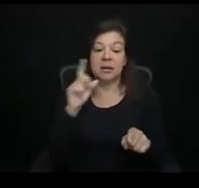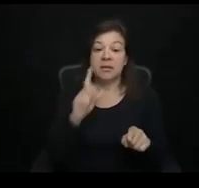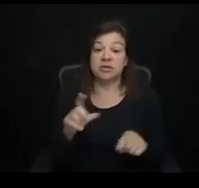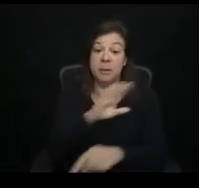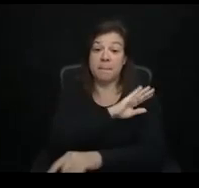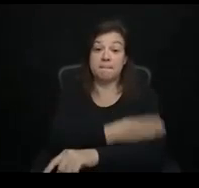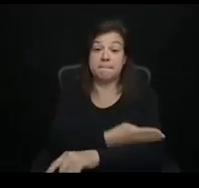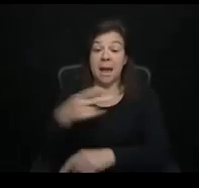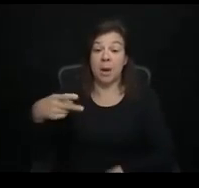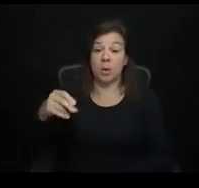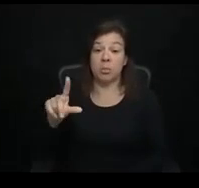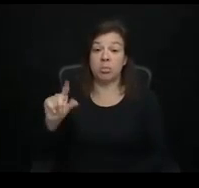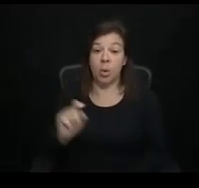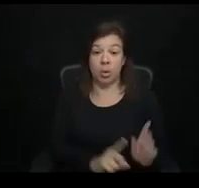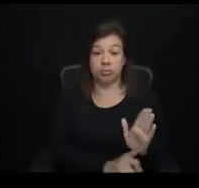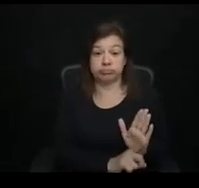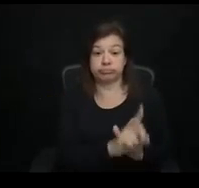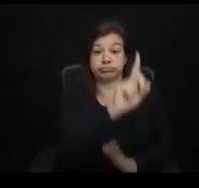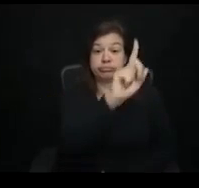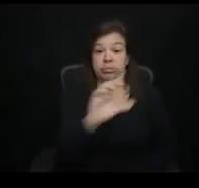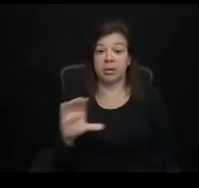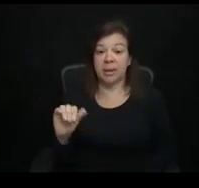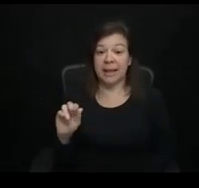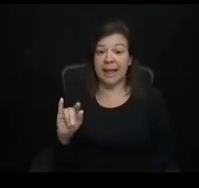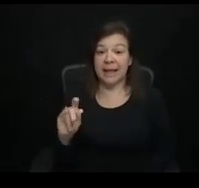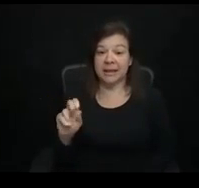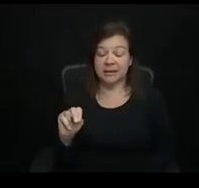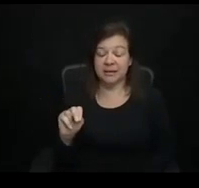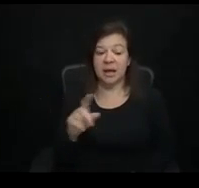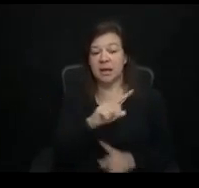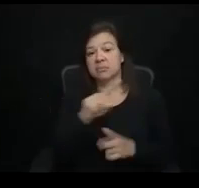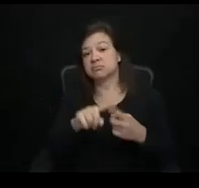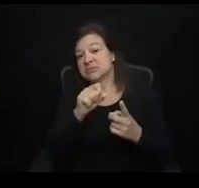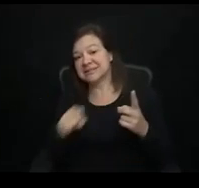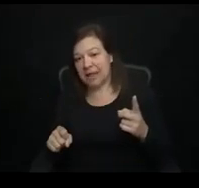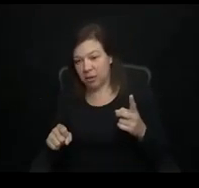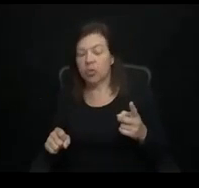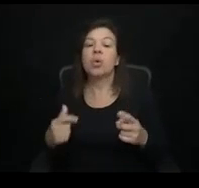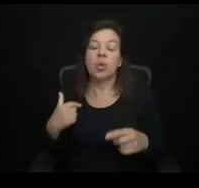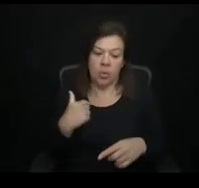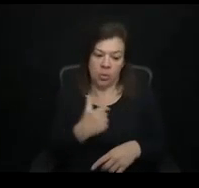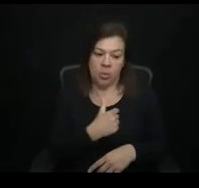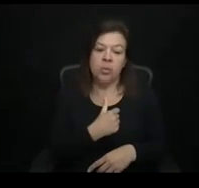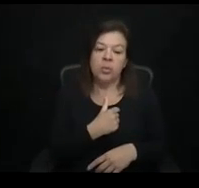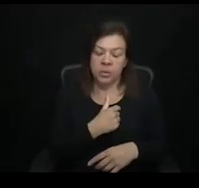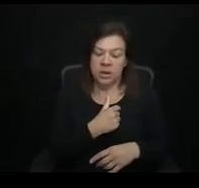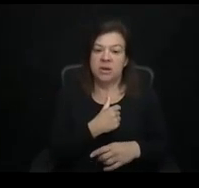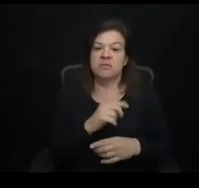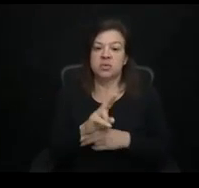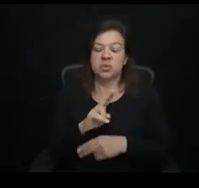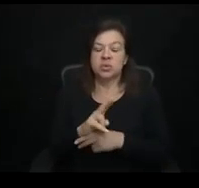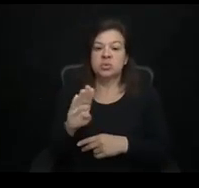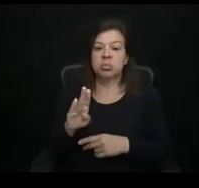up here that comes up out of the canyon and continues on to the south. We have been able to take a dozer all the way down from the